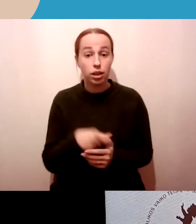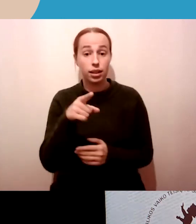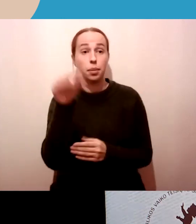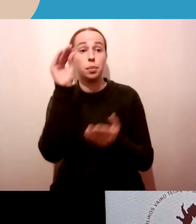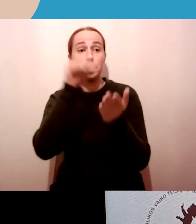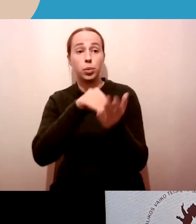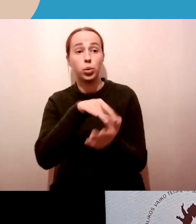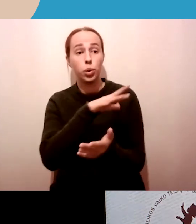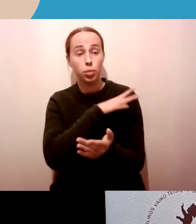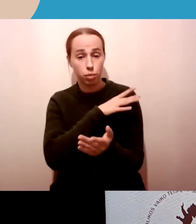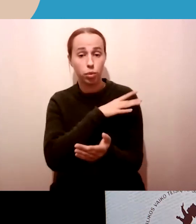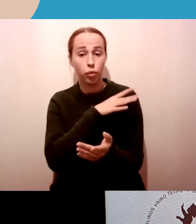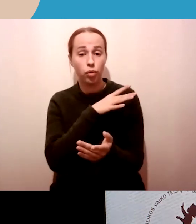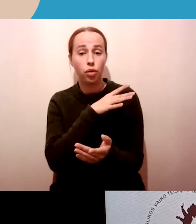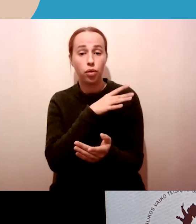and